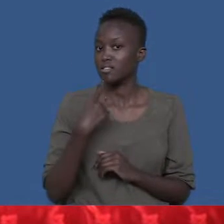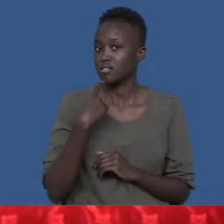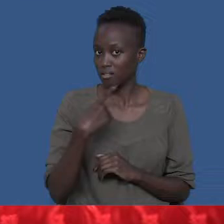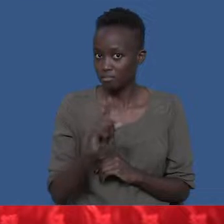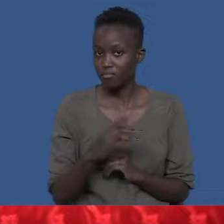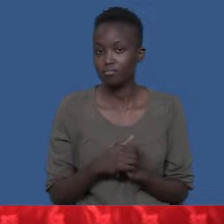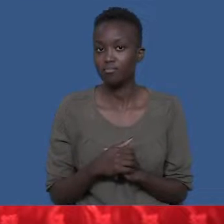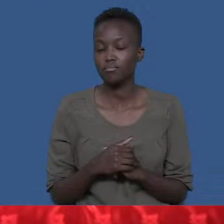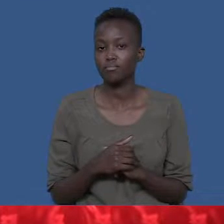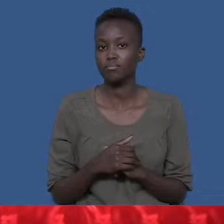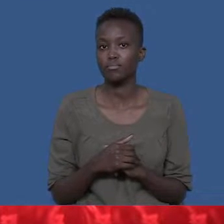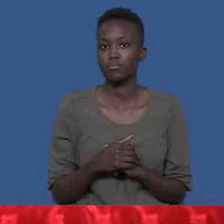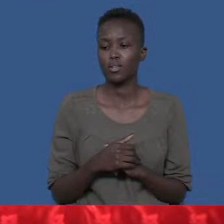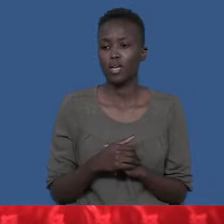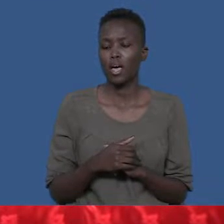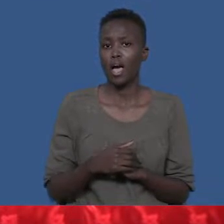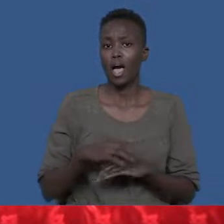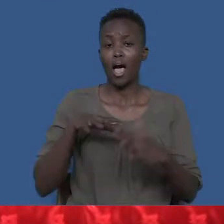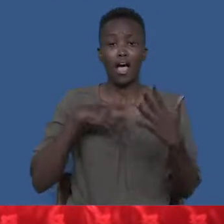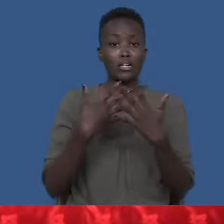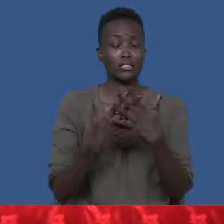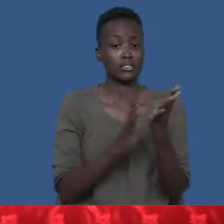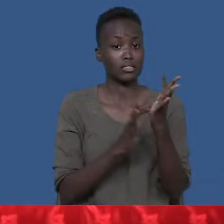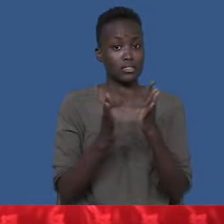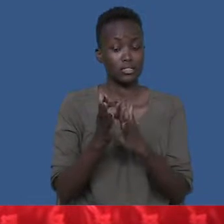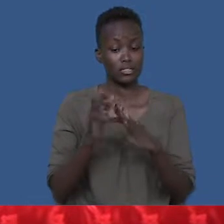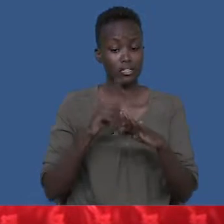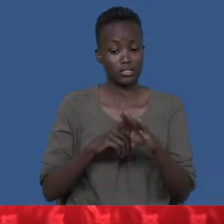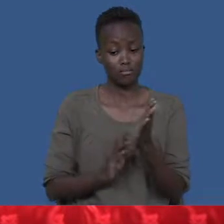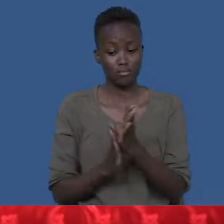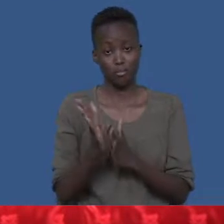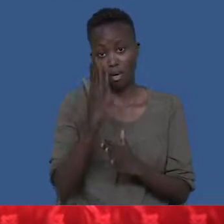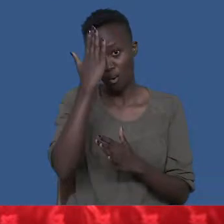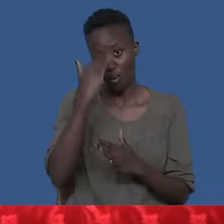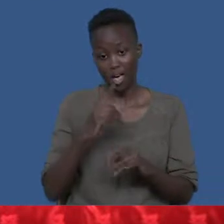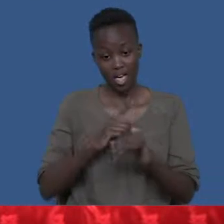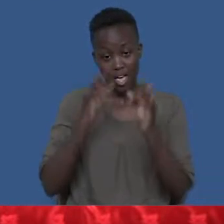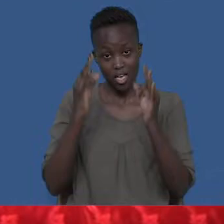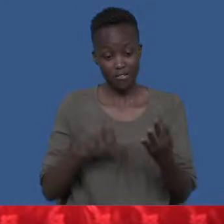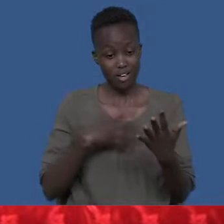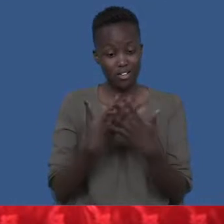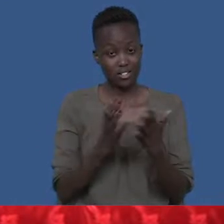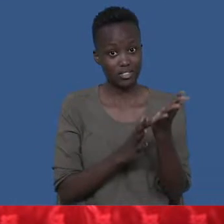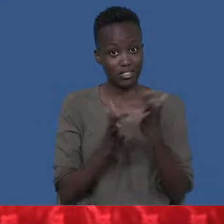or there may be a riot among the people."